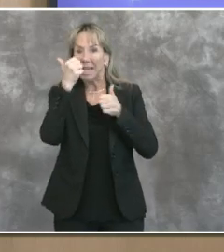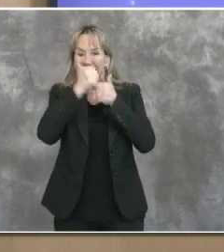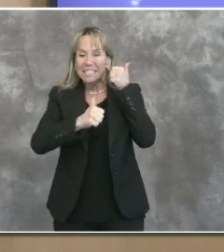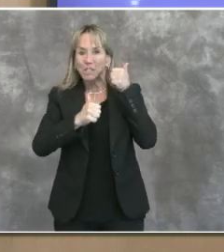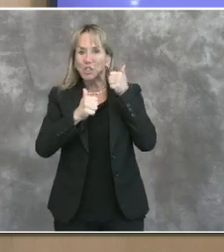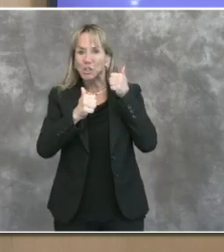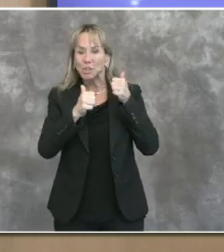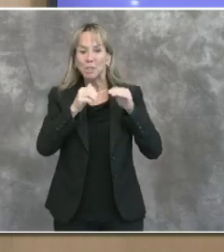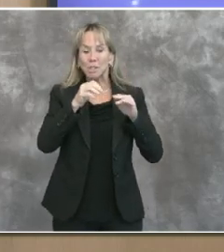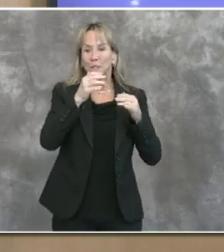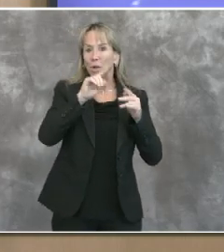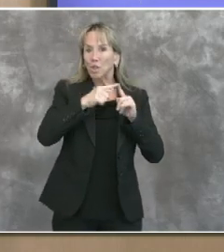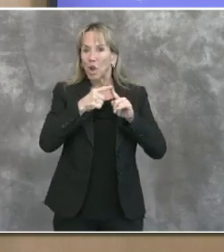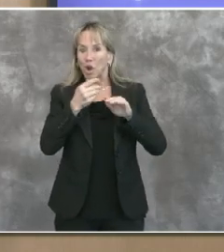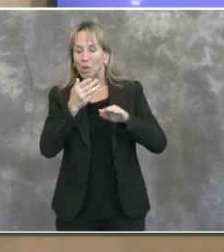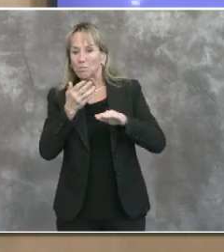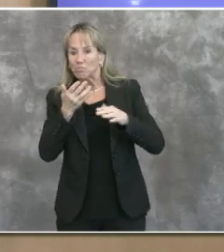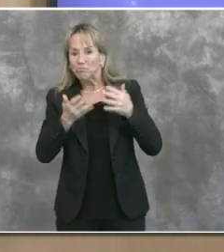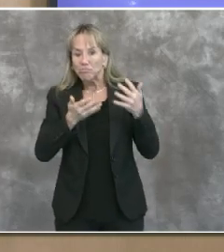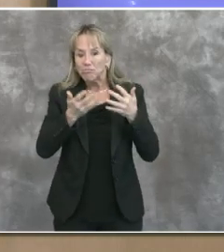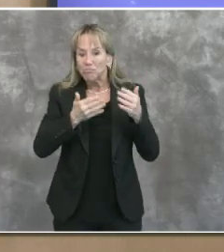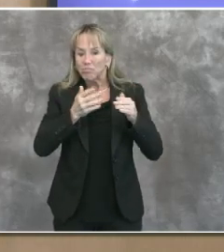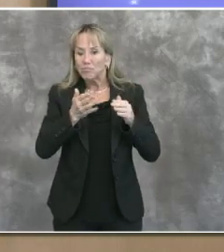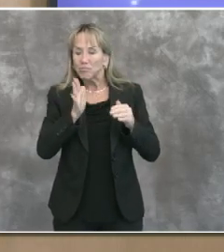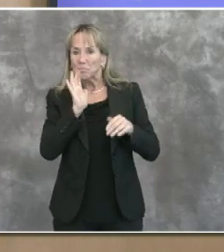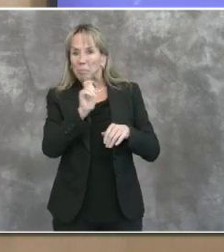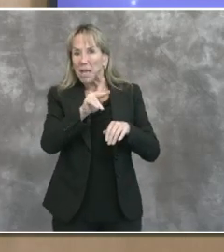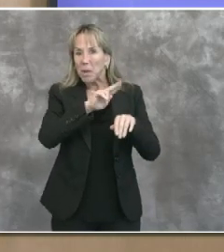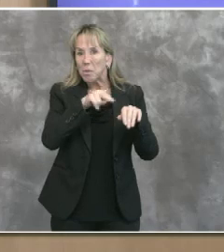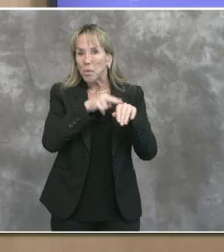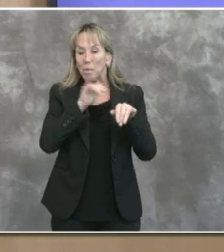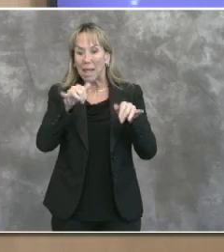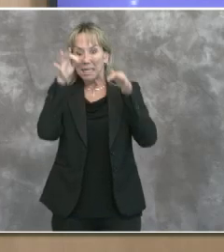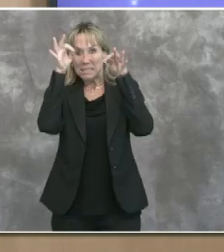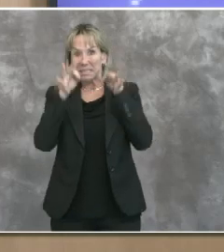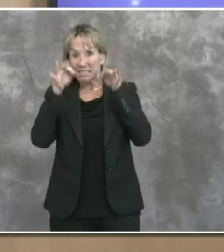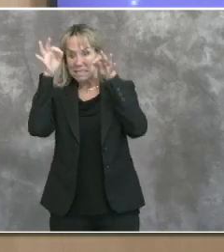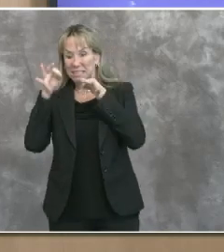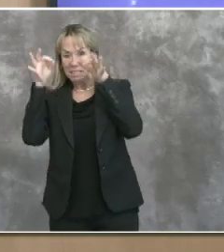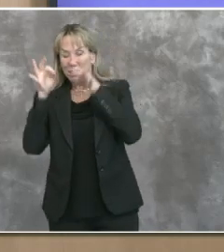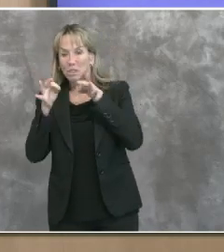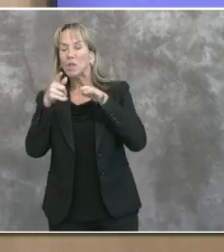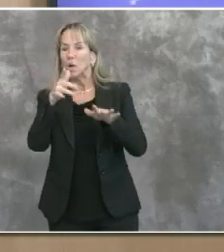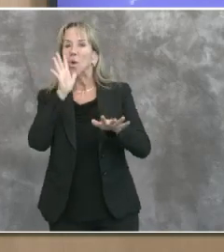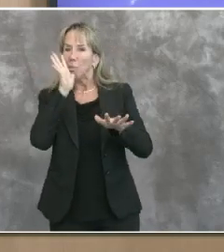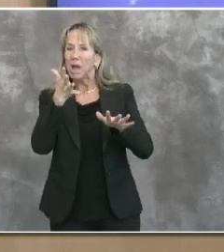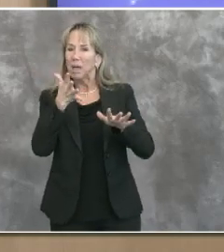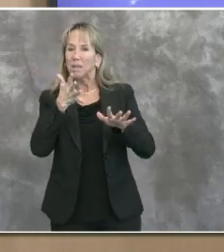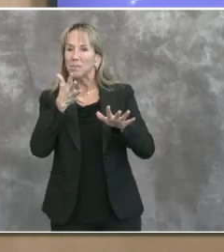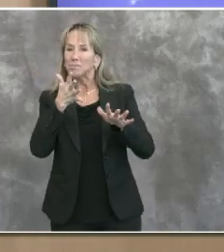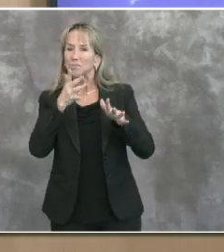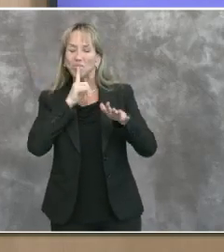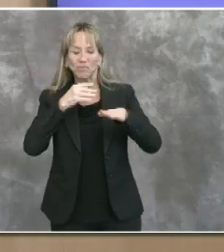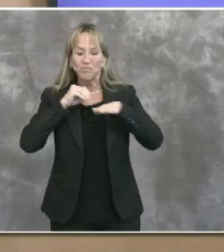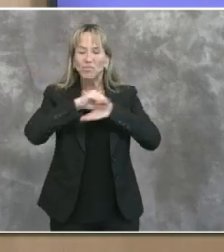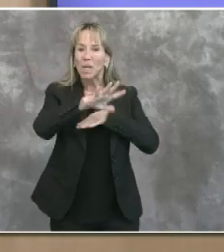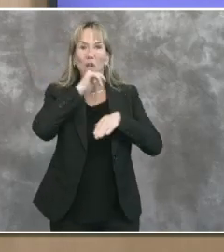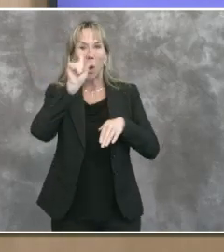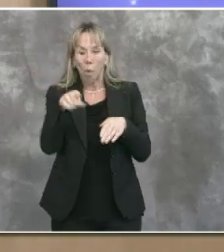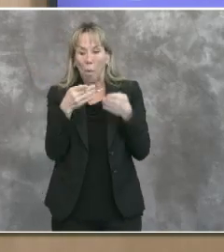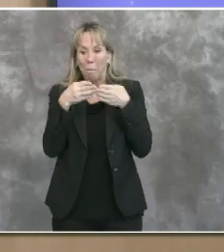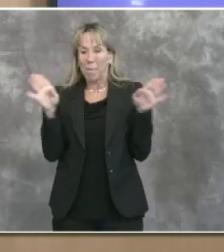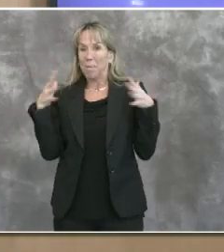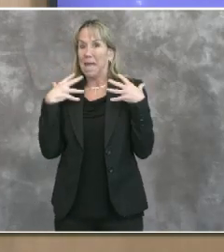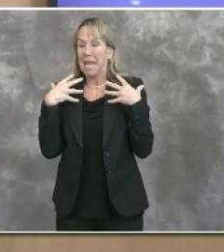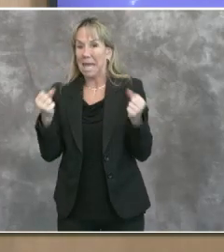way that the decisions that we're making will have implications and impacts far beyond just those of public health, and we do take into